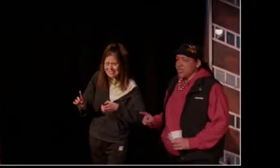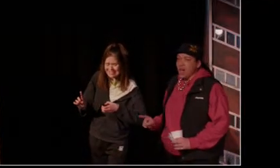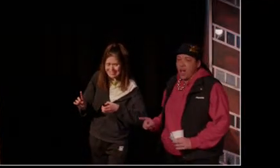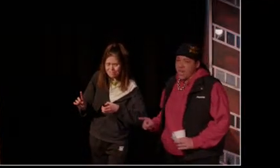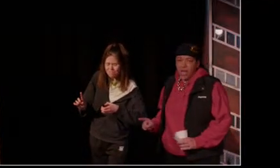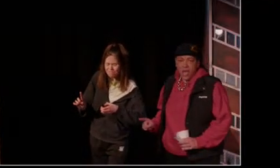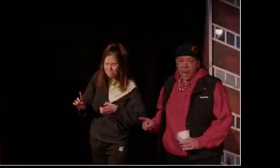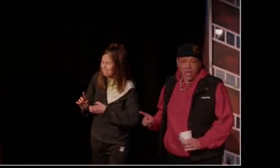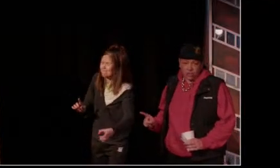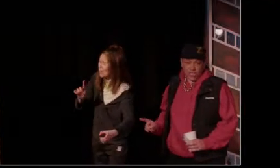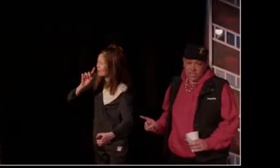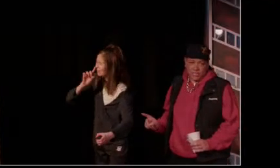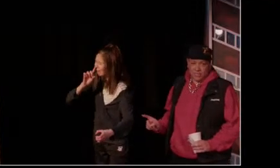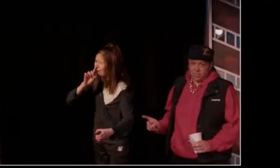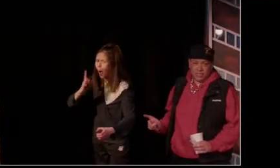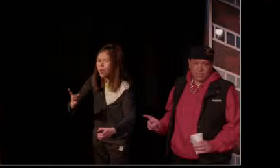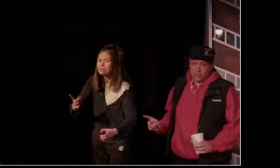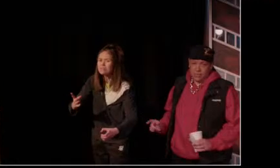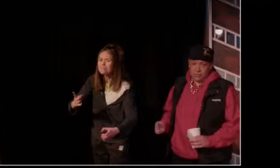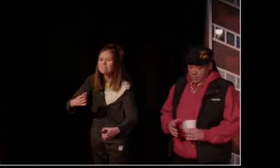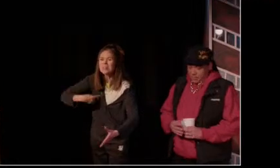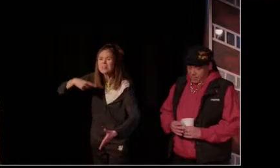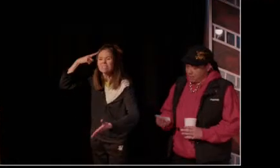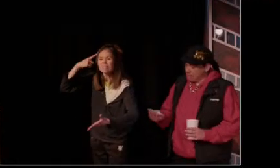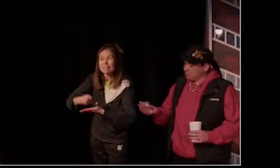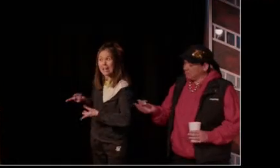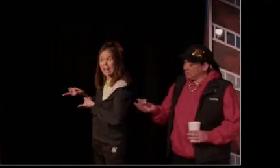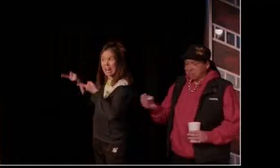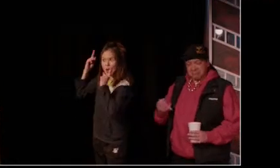I'll deny Leontes.